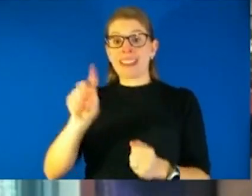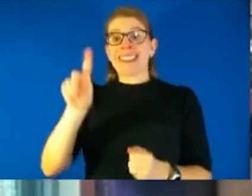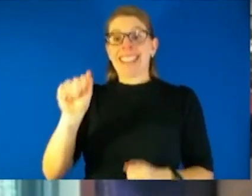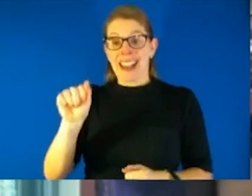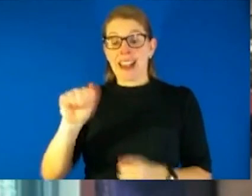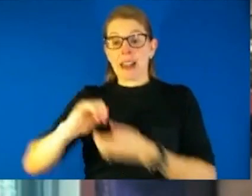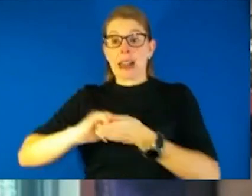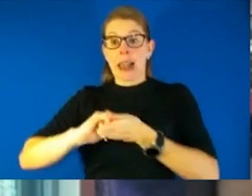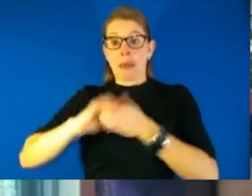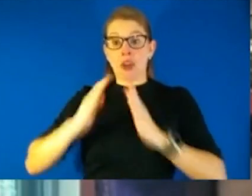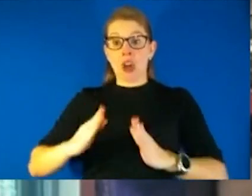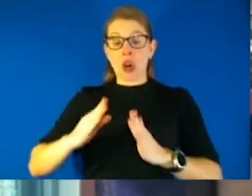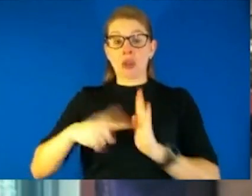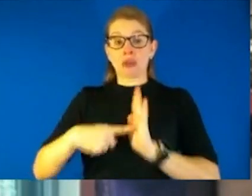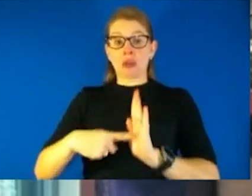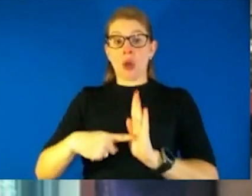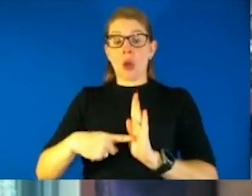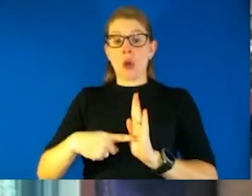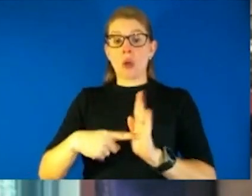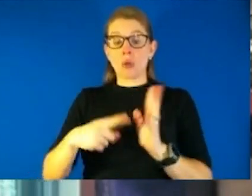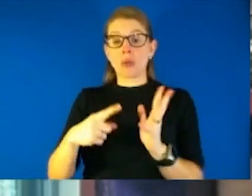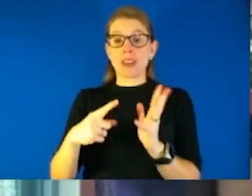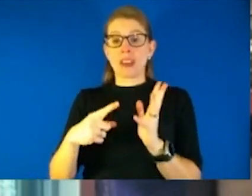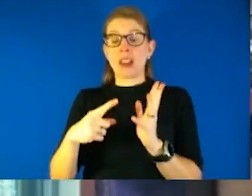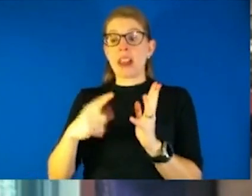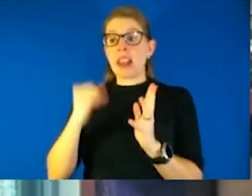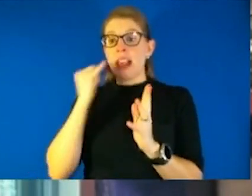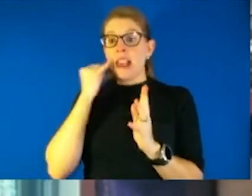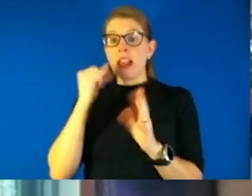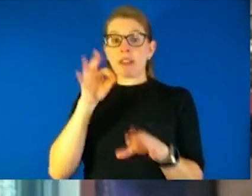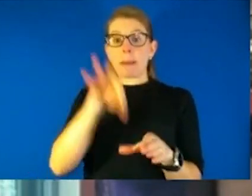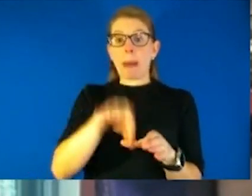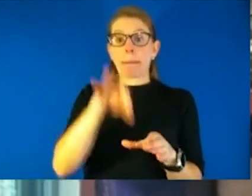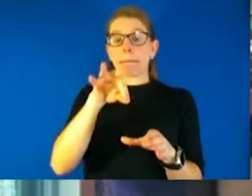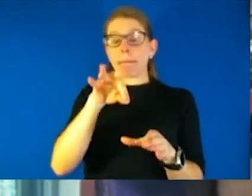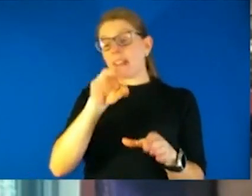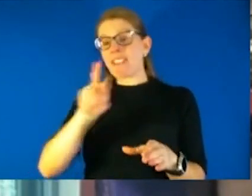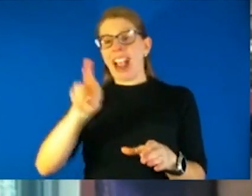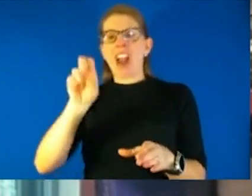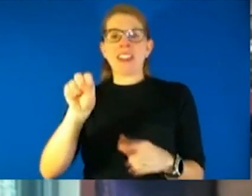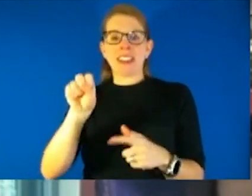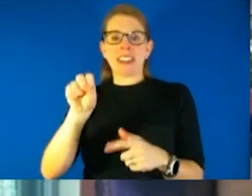that mechanically flies, if you dip them in the virus, they can